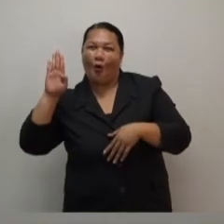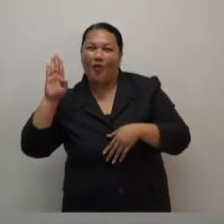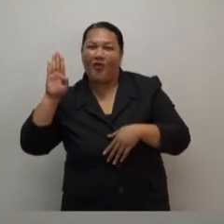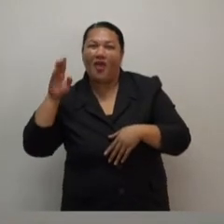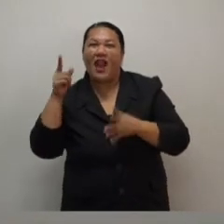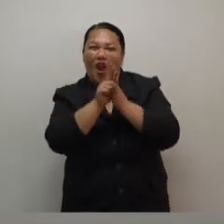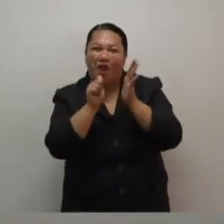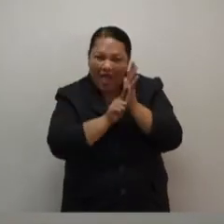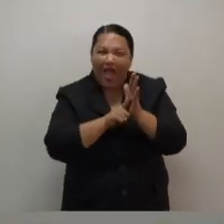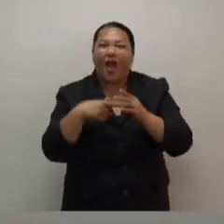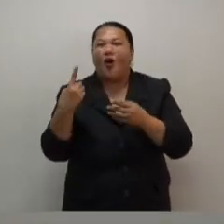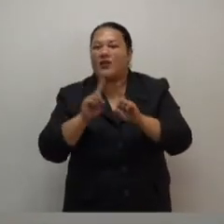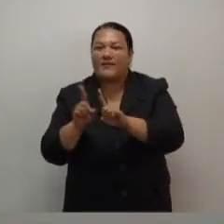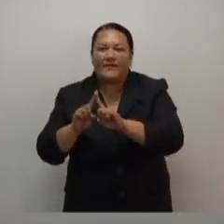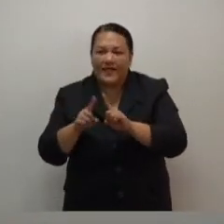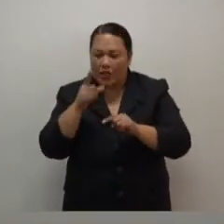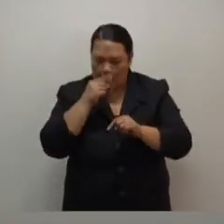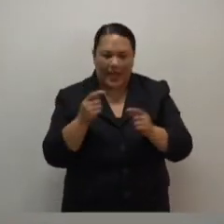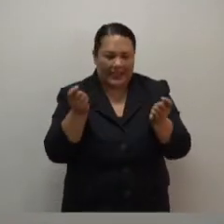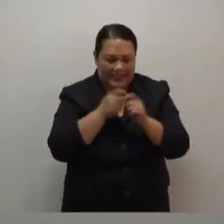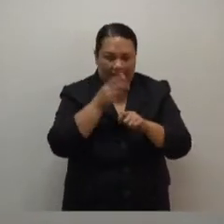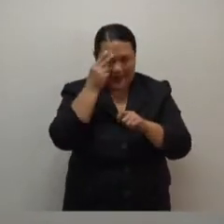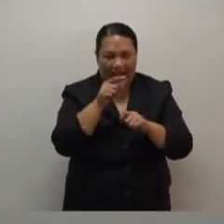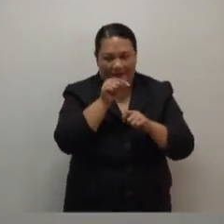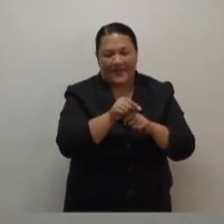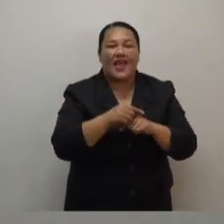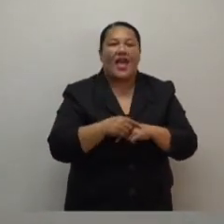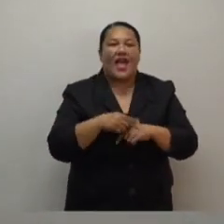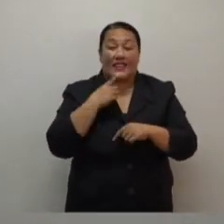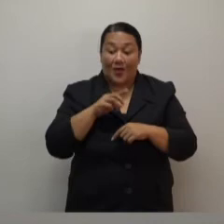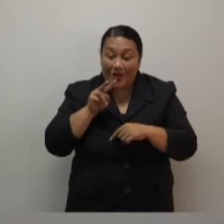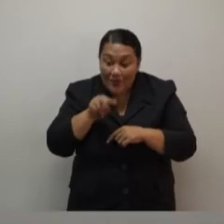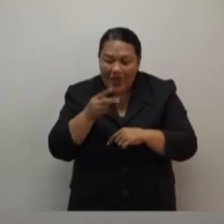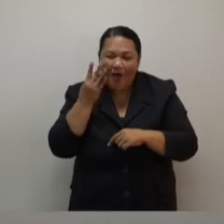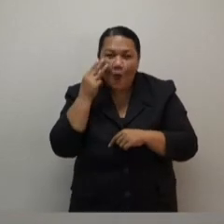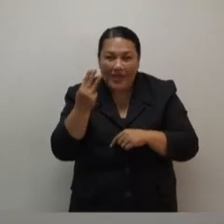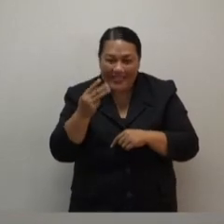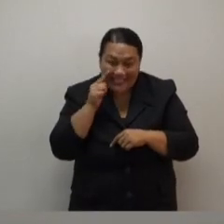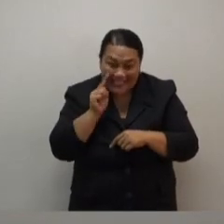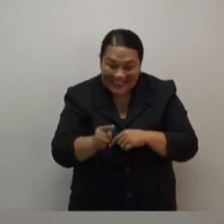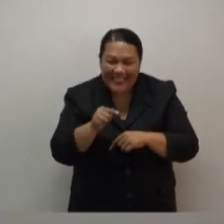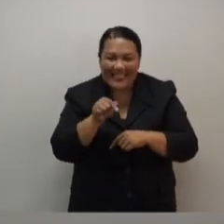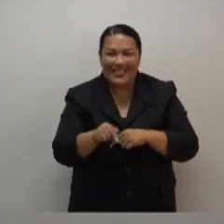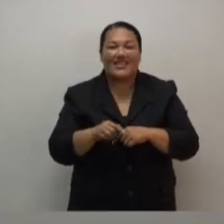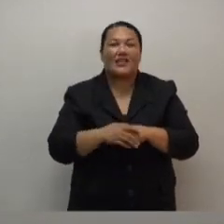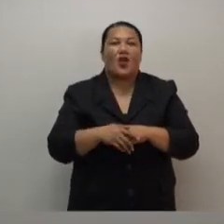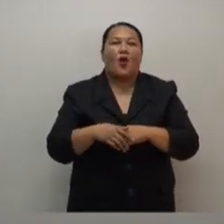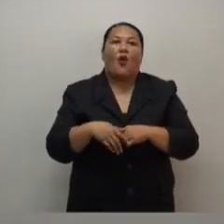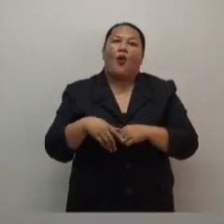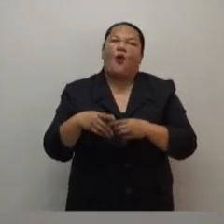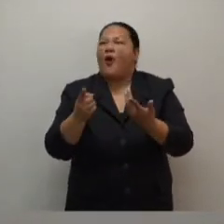the certain staff at the Fijian Elections Office, and these names will be all appointed or published in the Gazette, I should